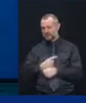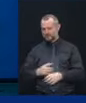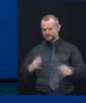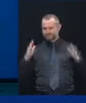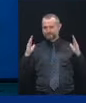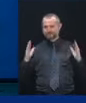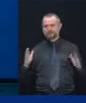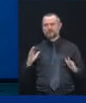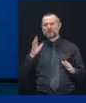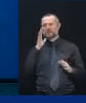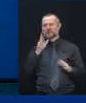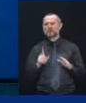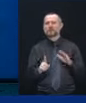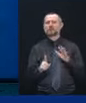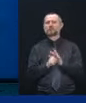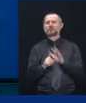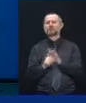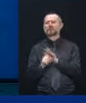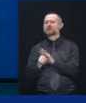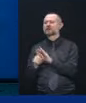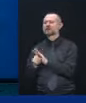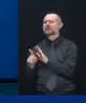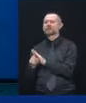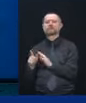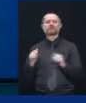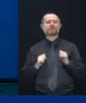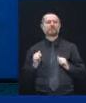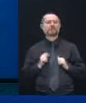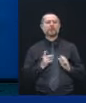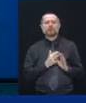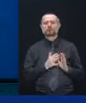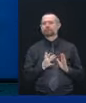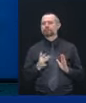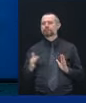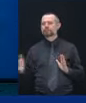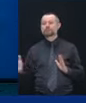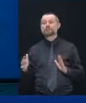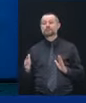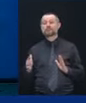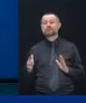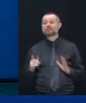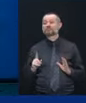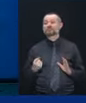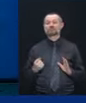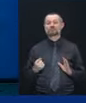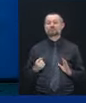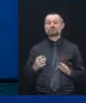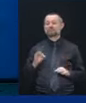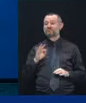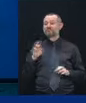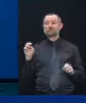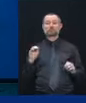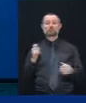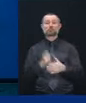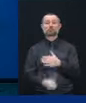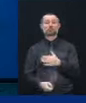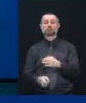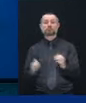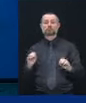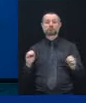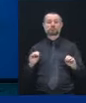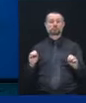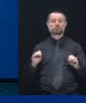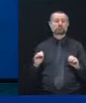pop-up performances. And these are just pop-up performances. They're free.